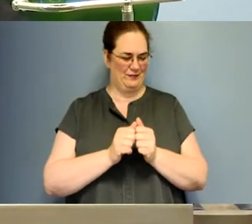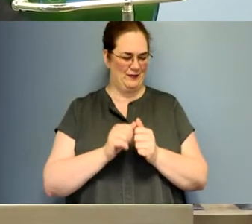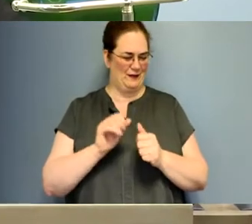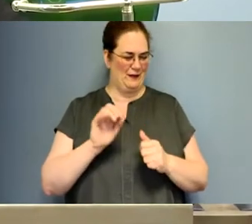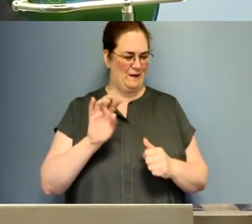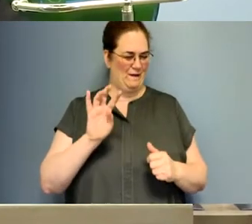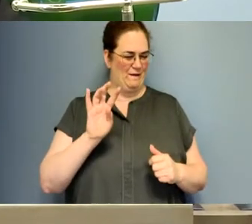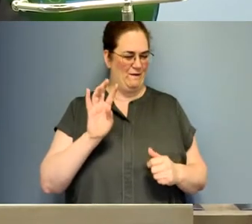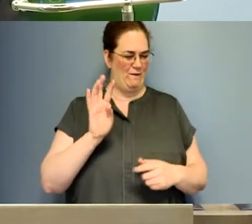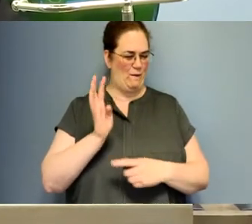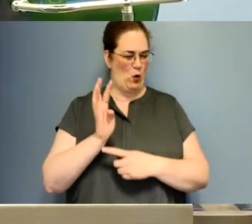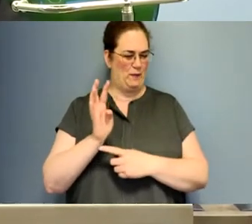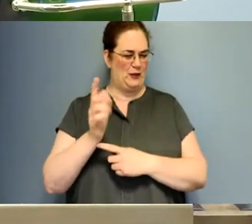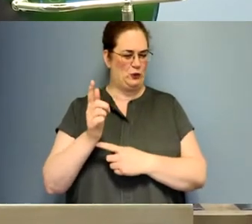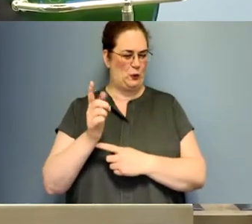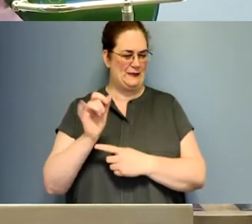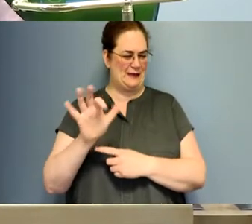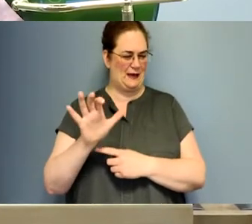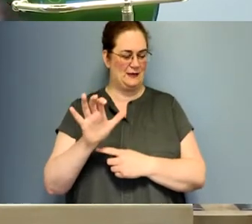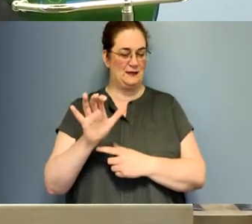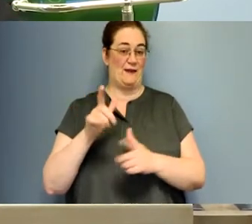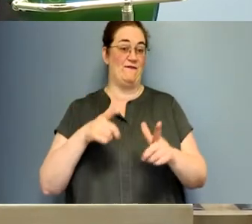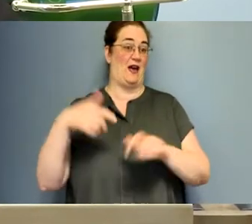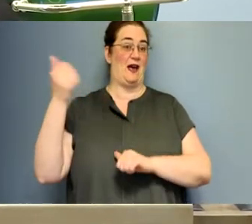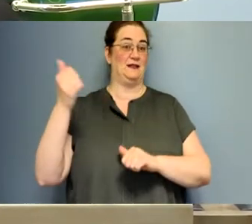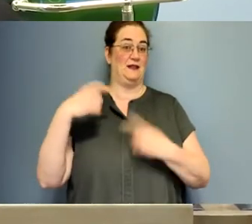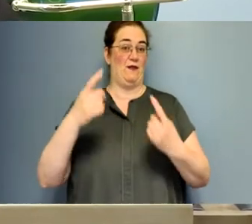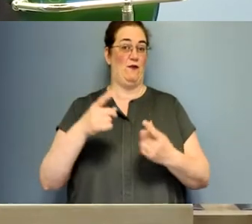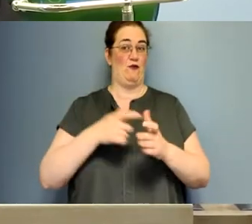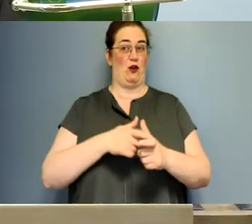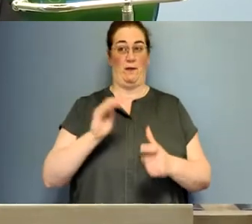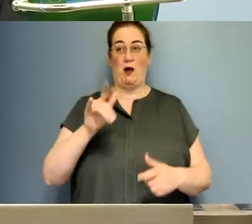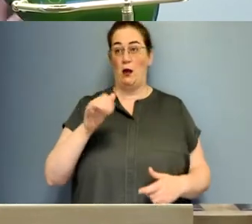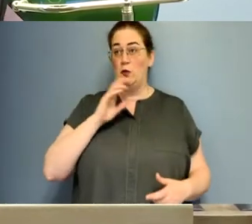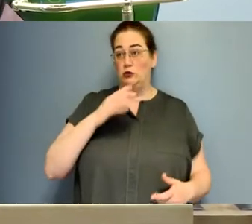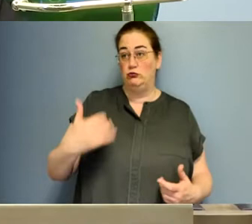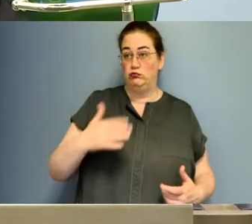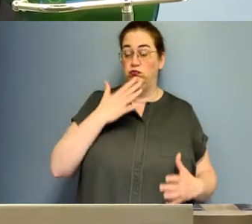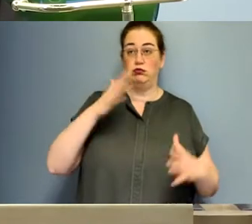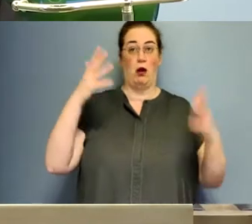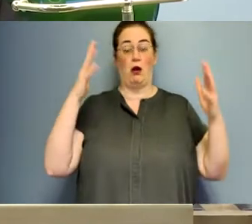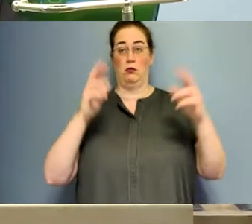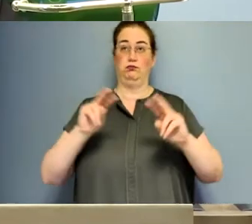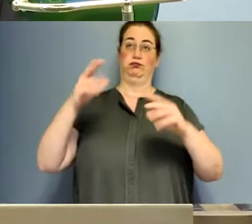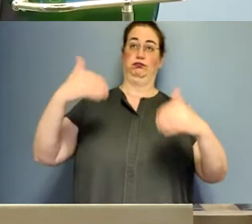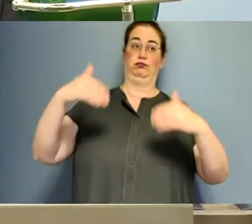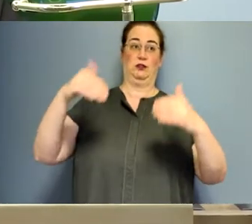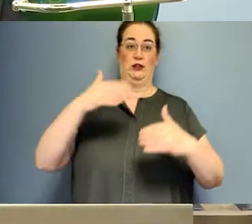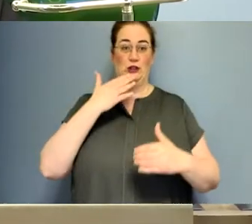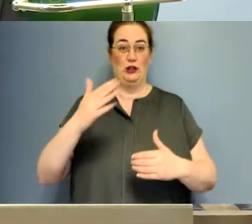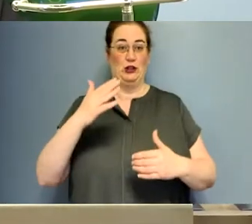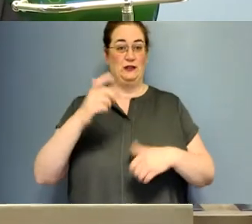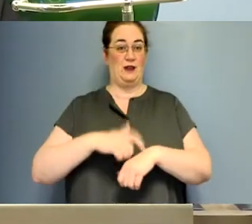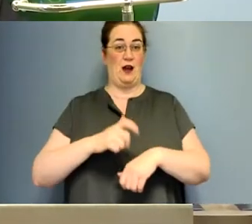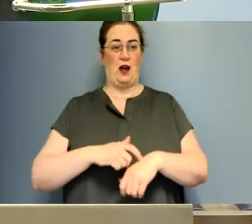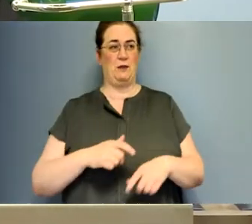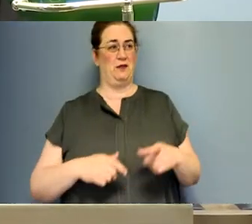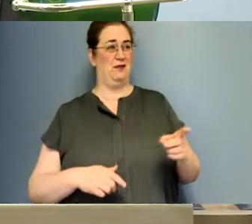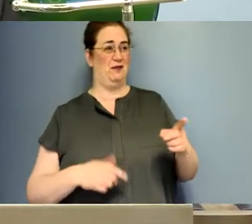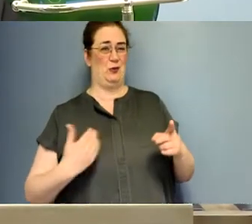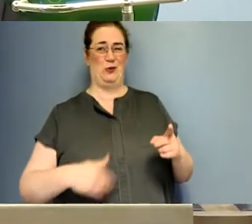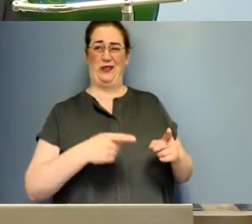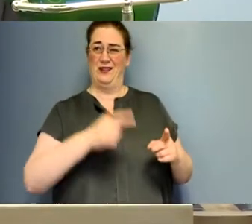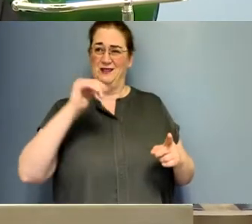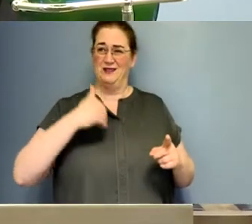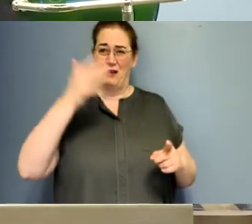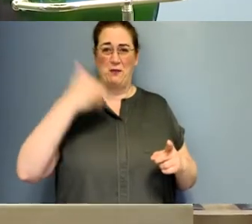4:21 was the fastest he ever ran in the mile, which was, really good. And everybody looked up. I mean, that's a really good time. So what this young man,